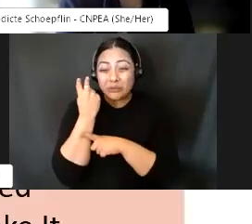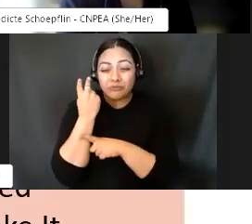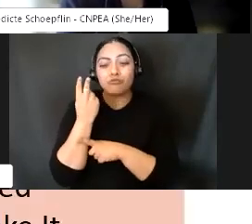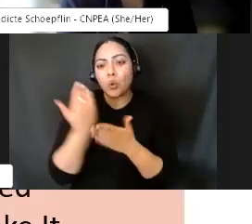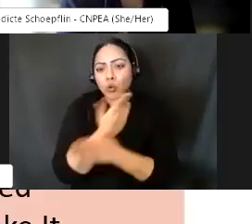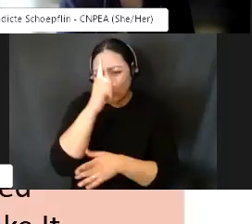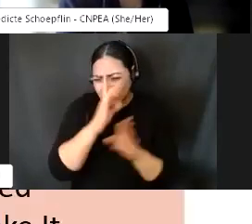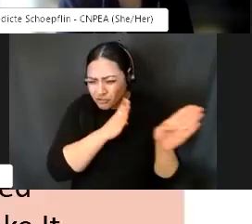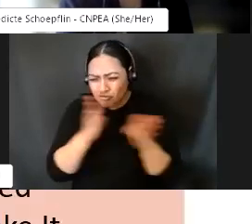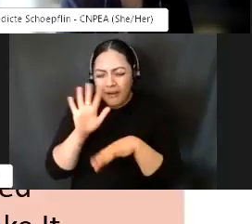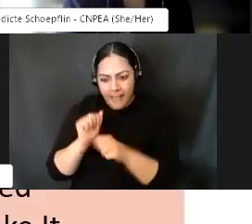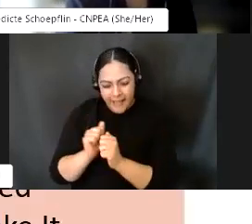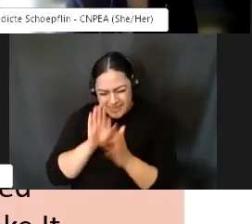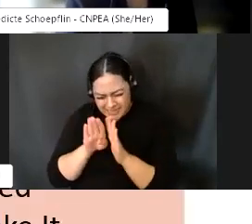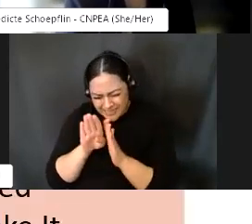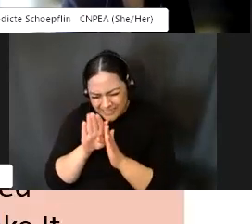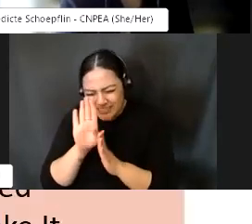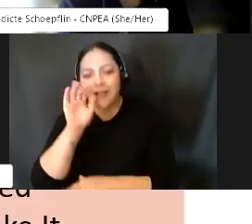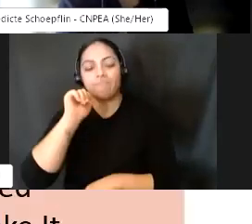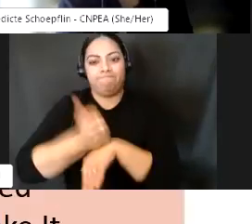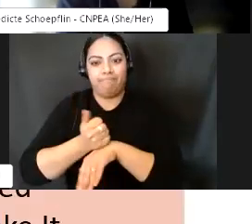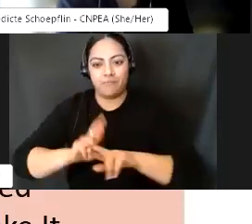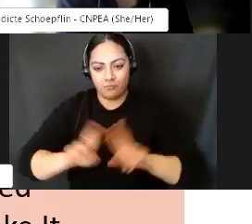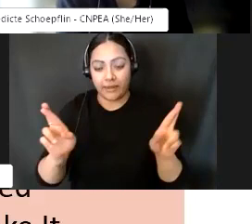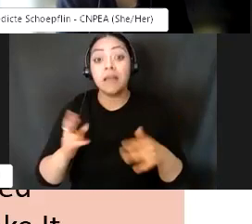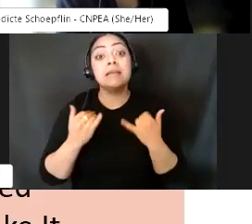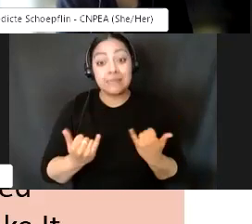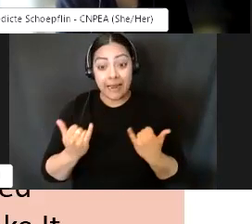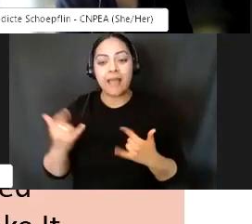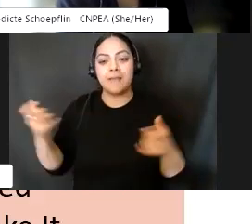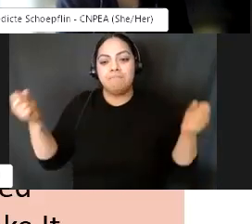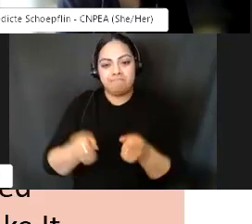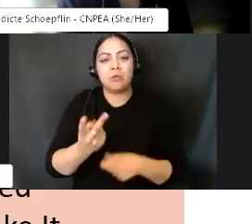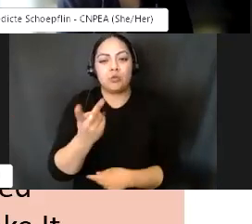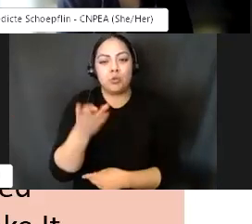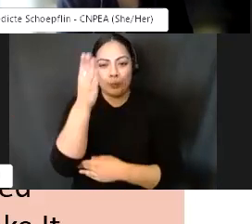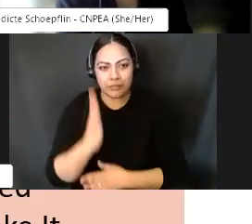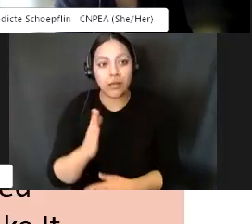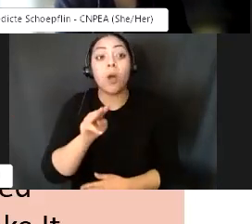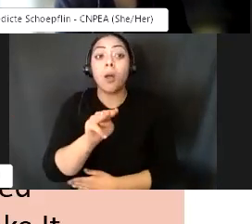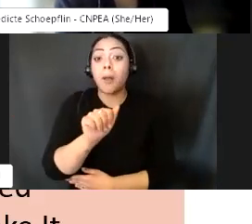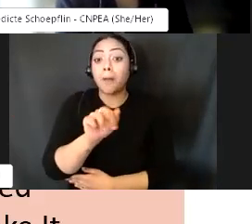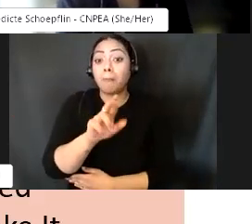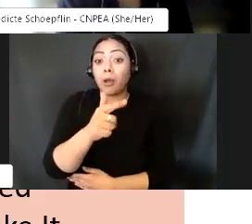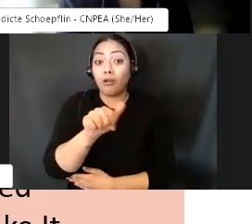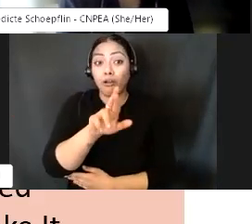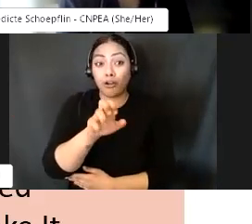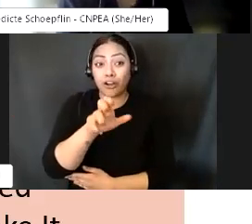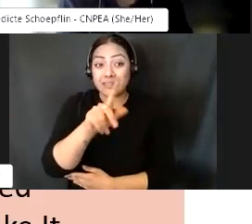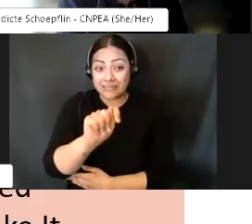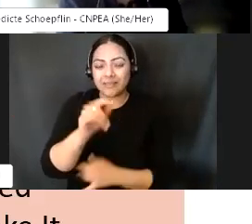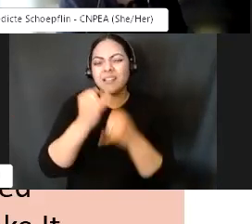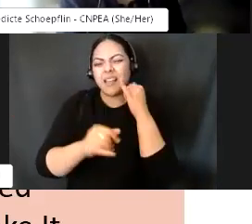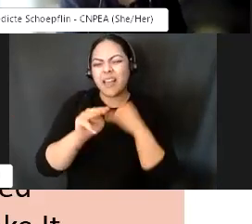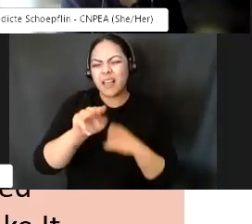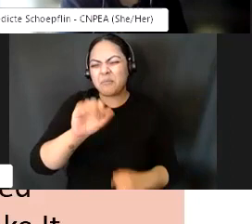talk about this today, we have two presenters, Margaret McPherson, who is a research associate at the Center